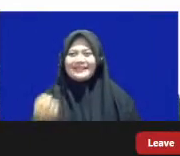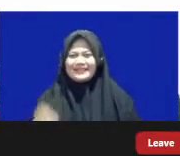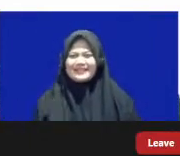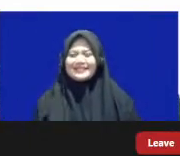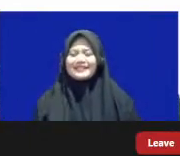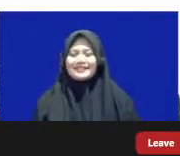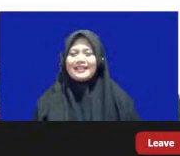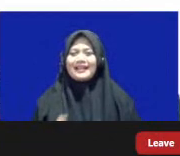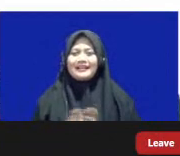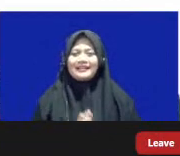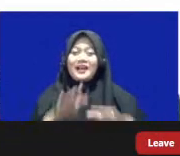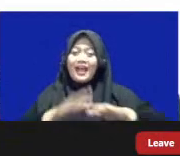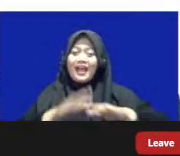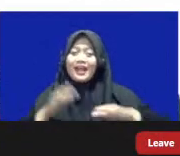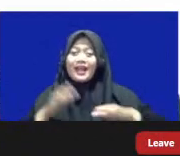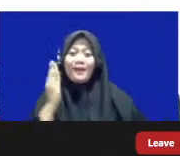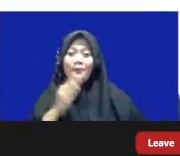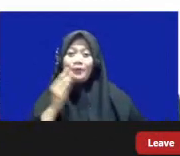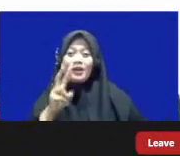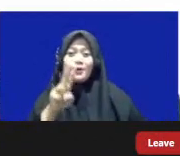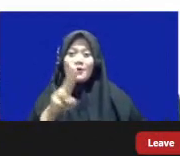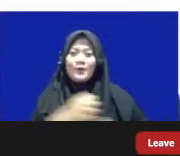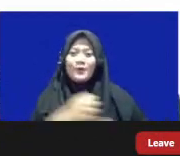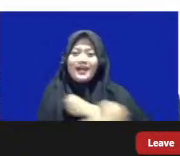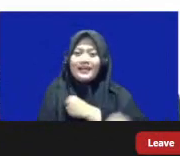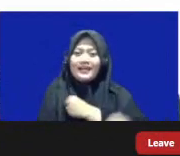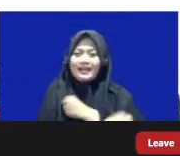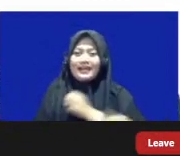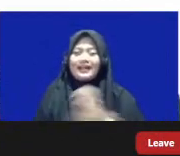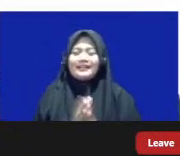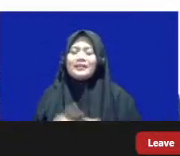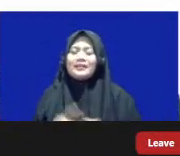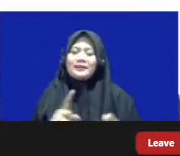a very good morning to you all and welcome.